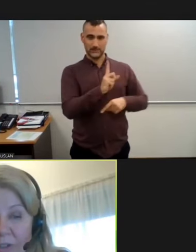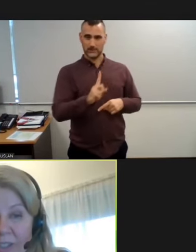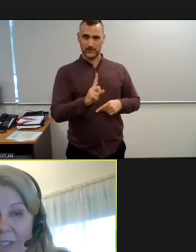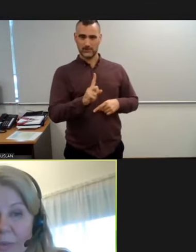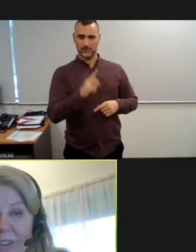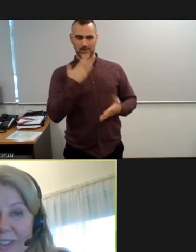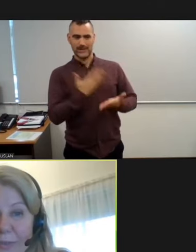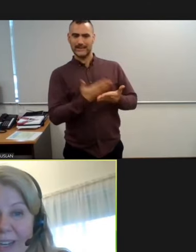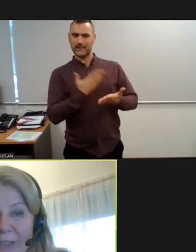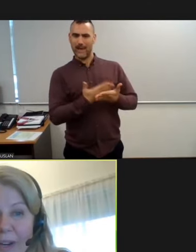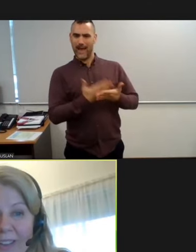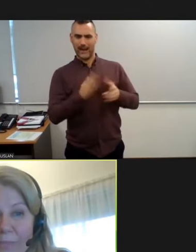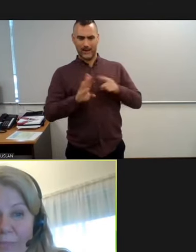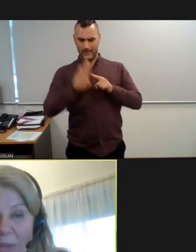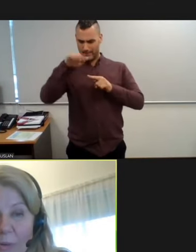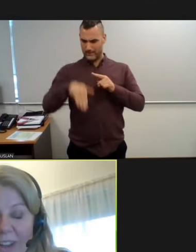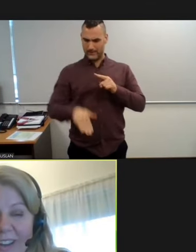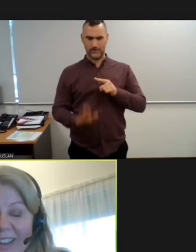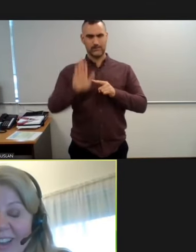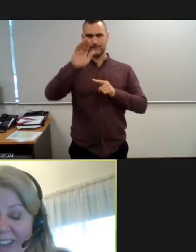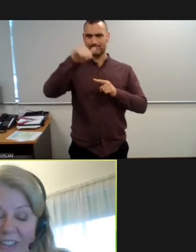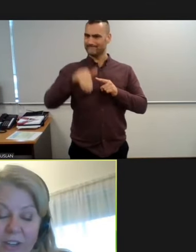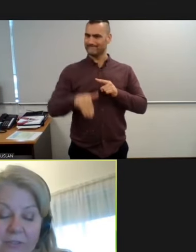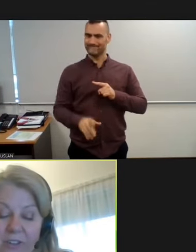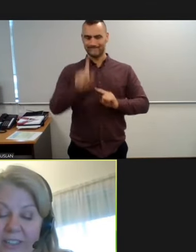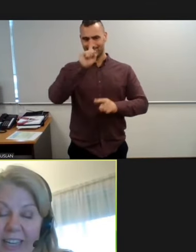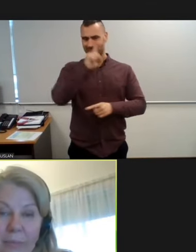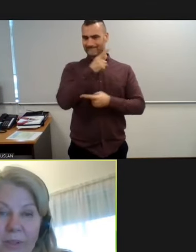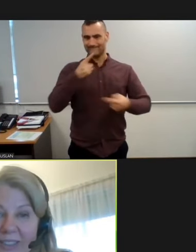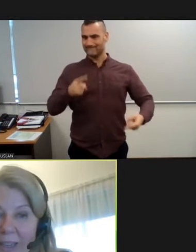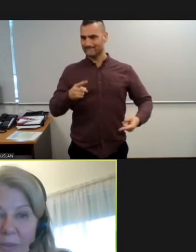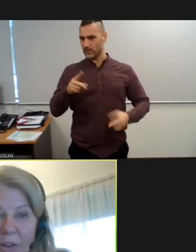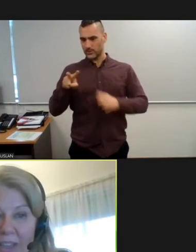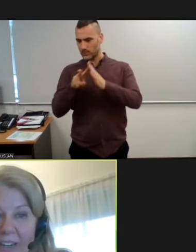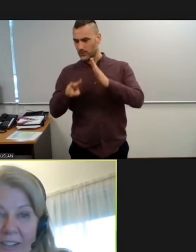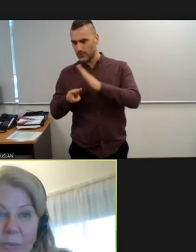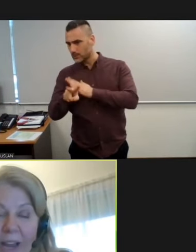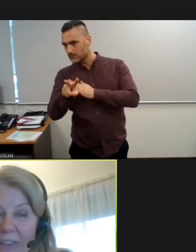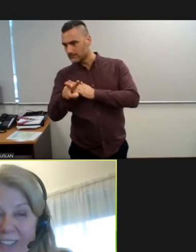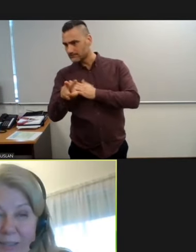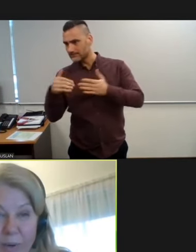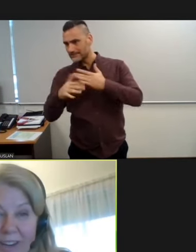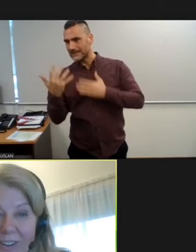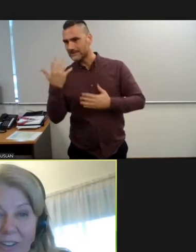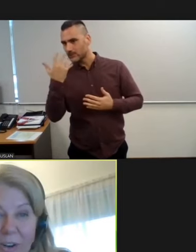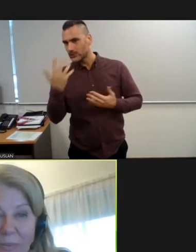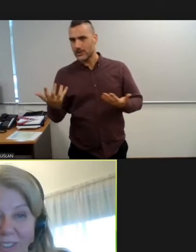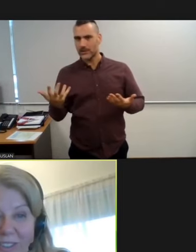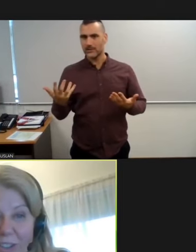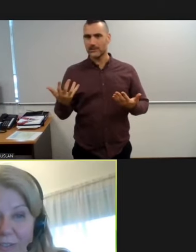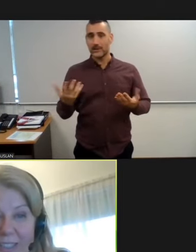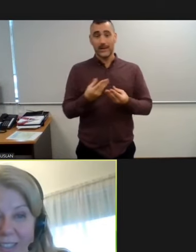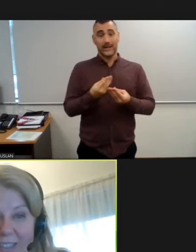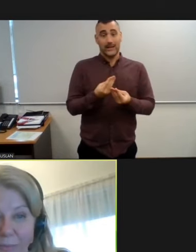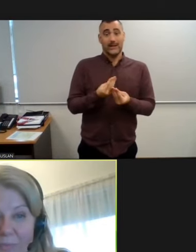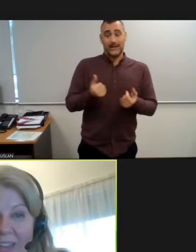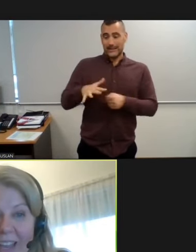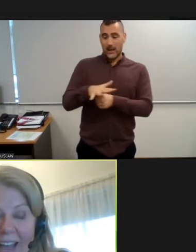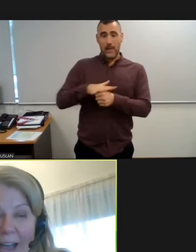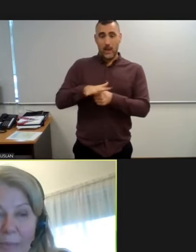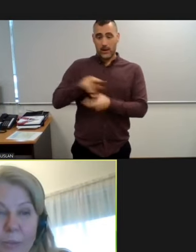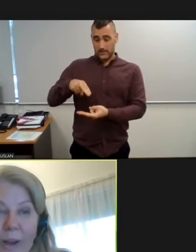agencies to predict what the demand might look like. So for example, in some local areas, we're having a spike on homelessness service